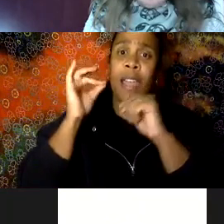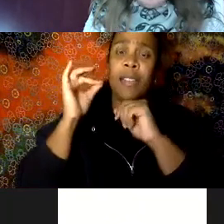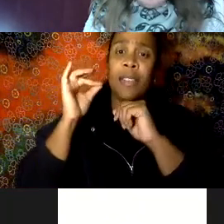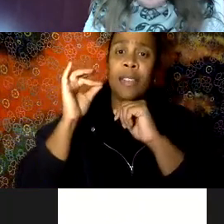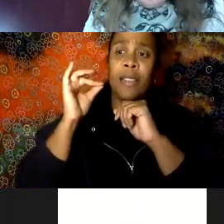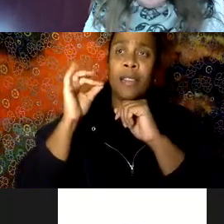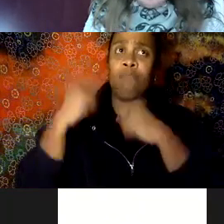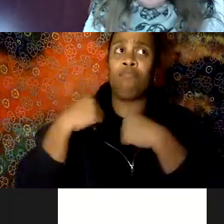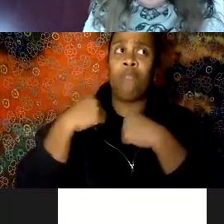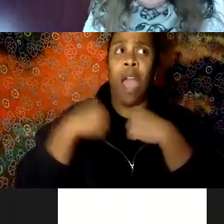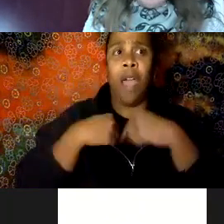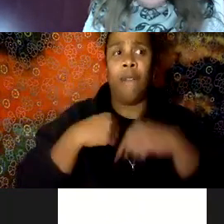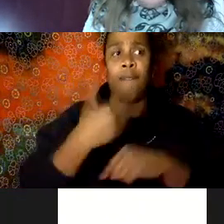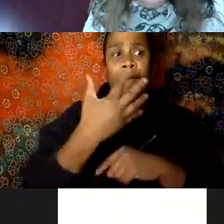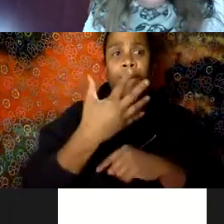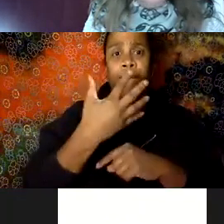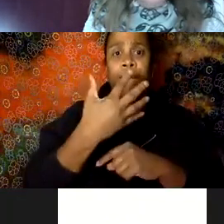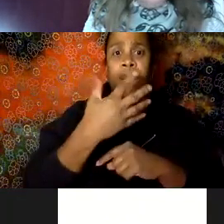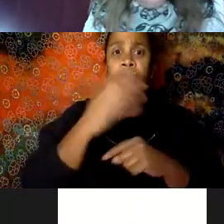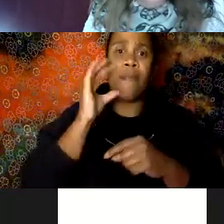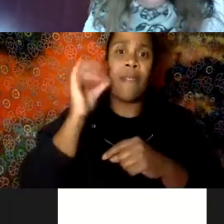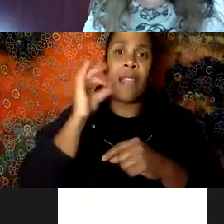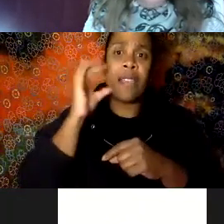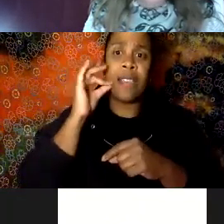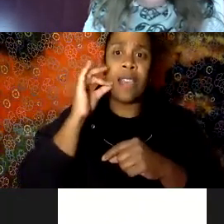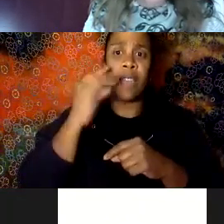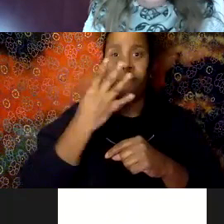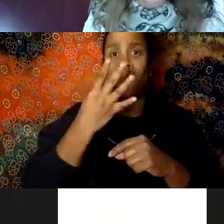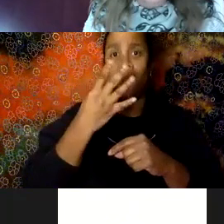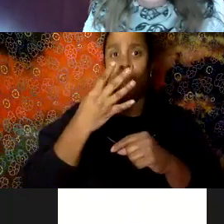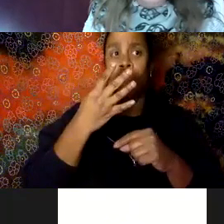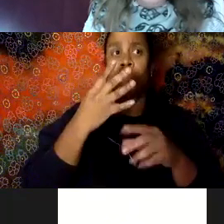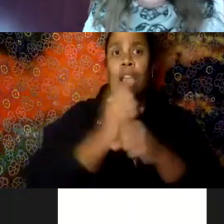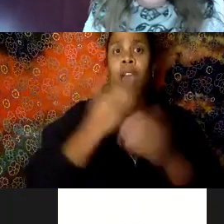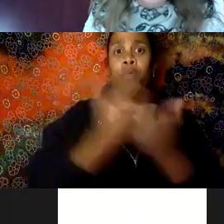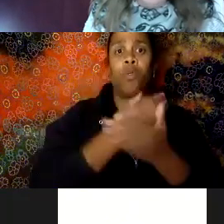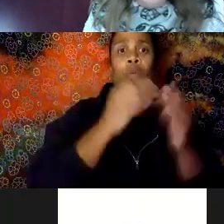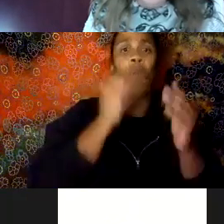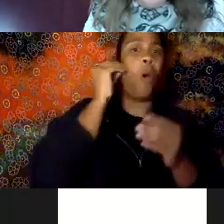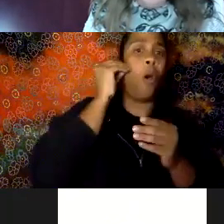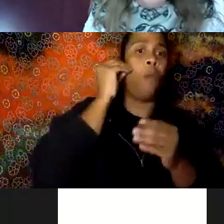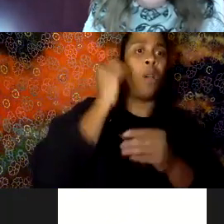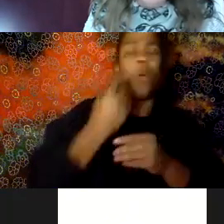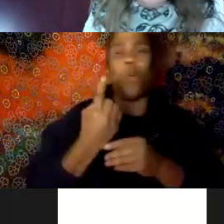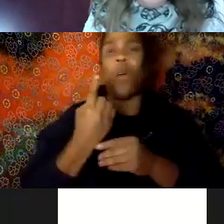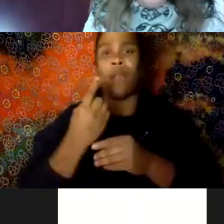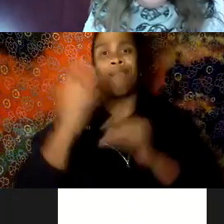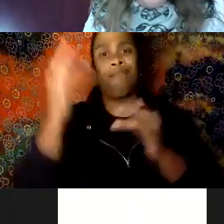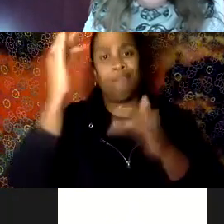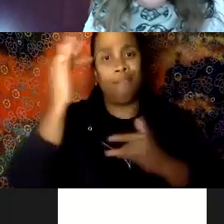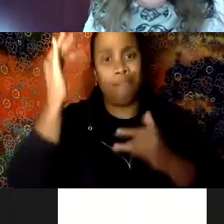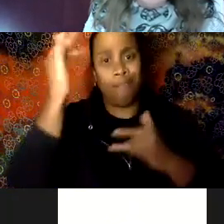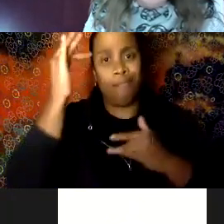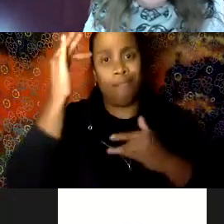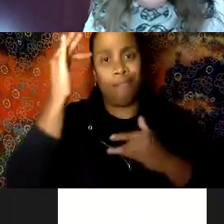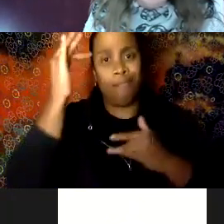5 kittens. 4 of them got homes. One of them has been kind of sick. He has, we suspect it might be something called